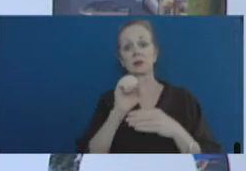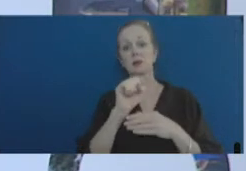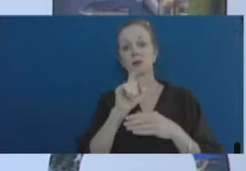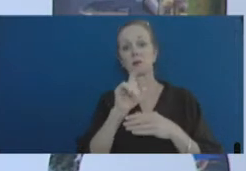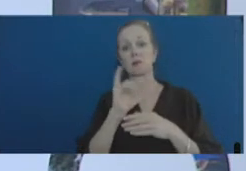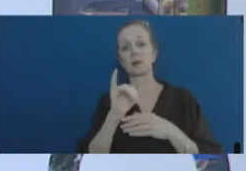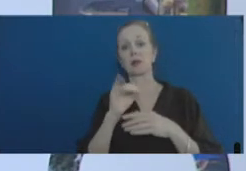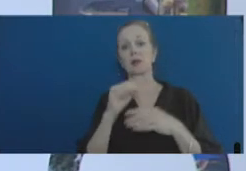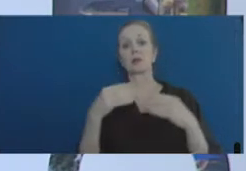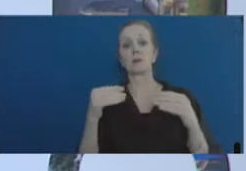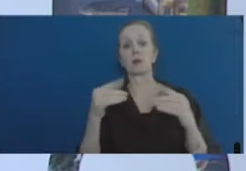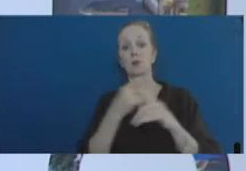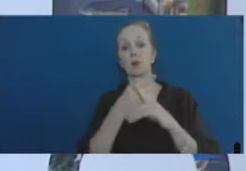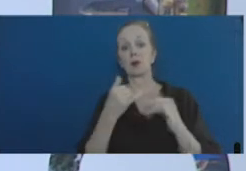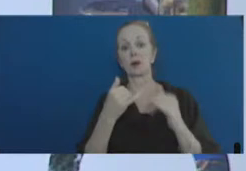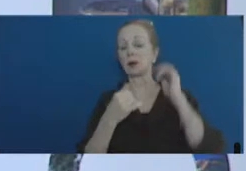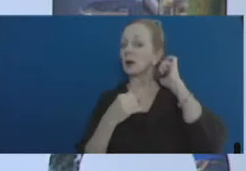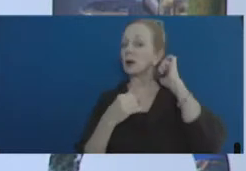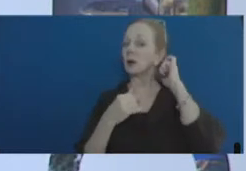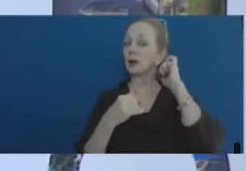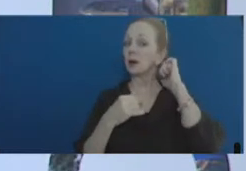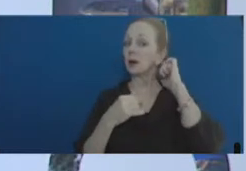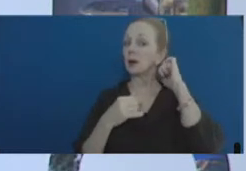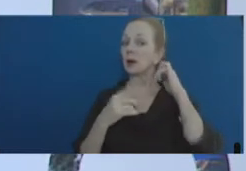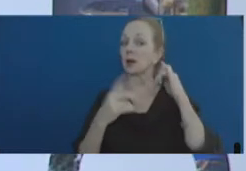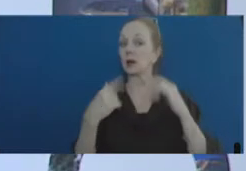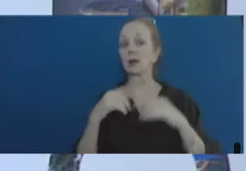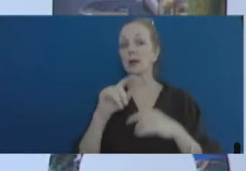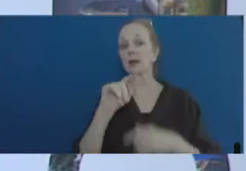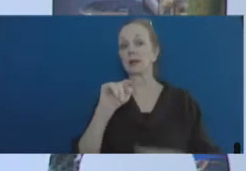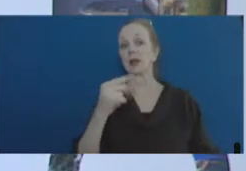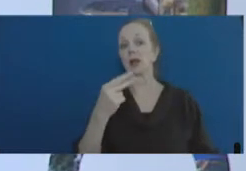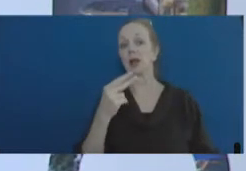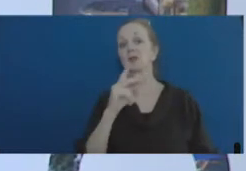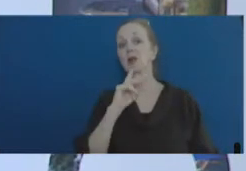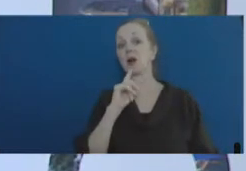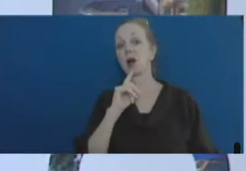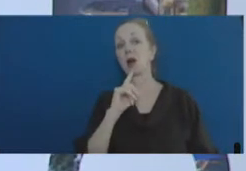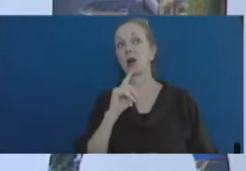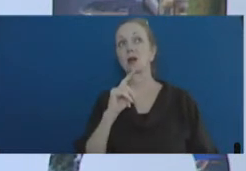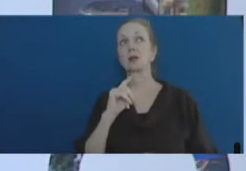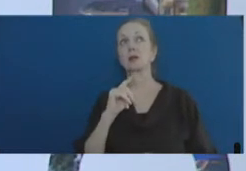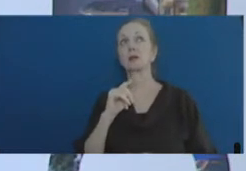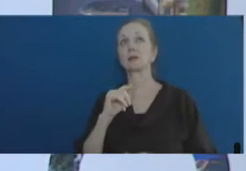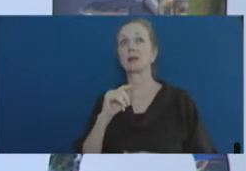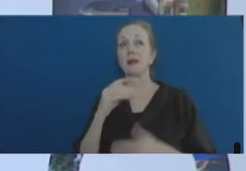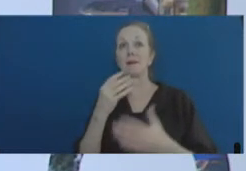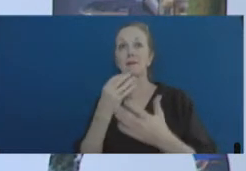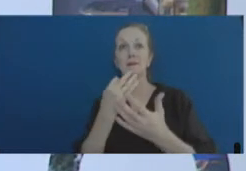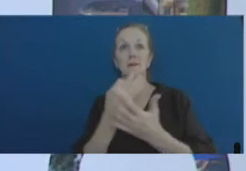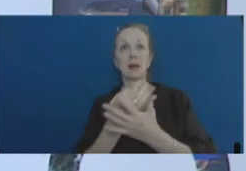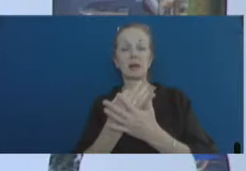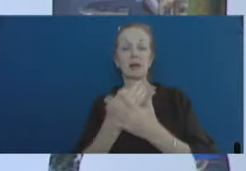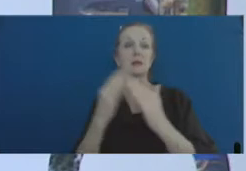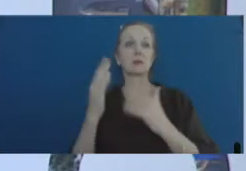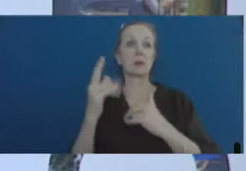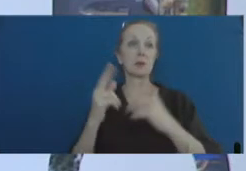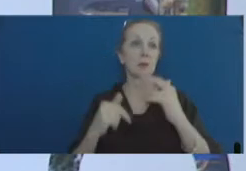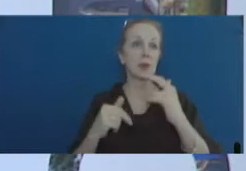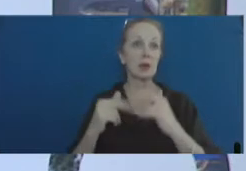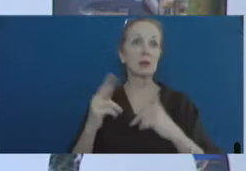market right now where townhomes they're being financed, they're being built, and